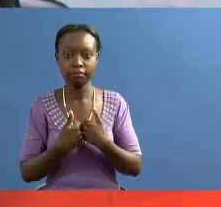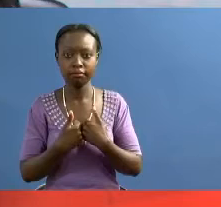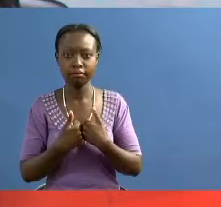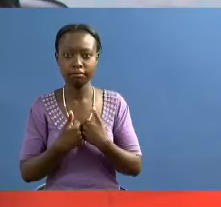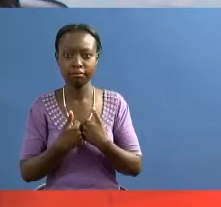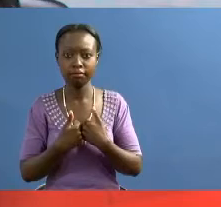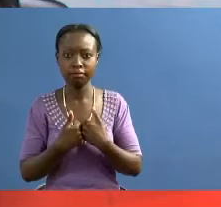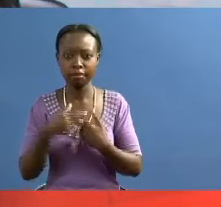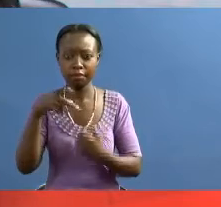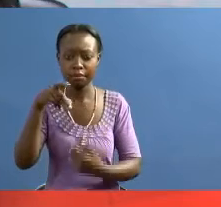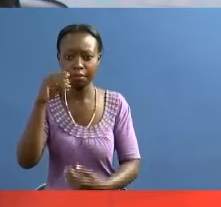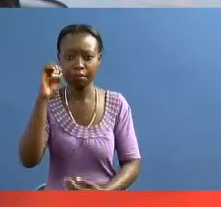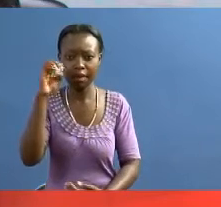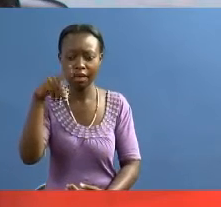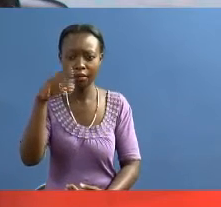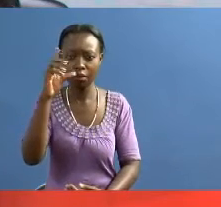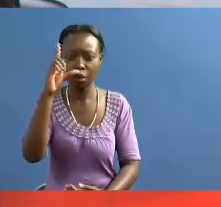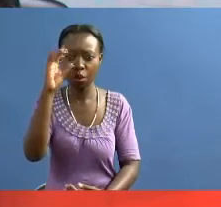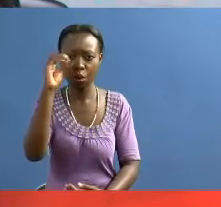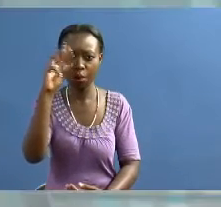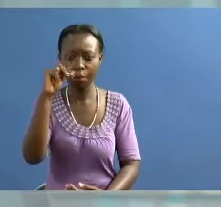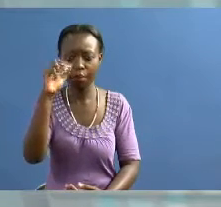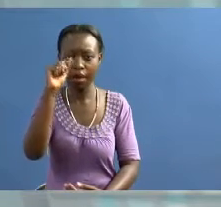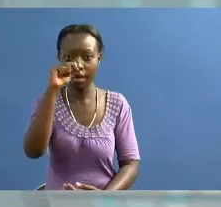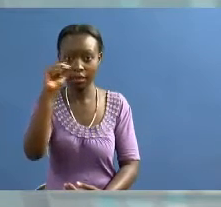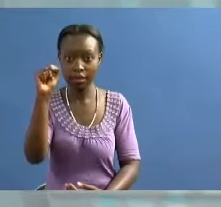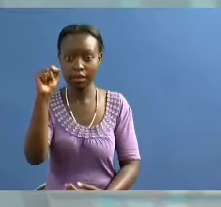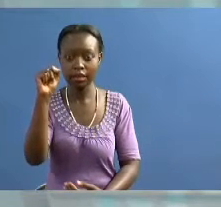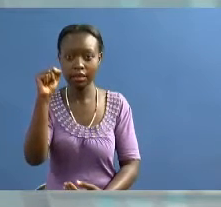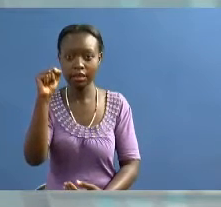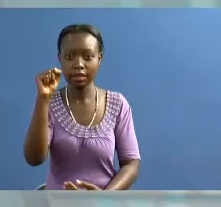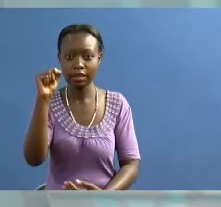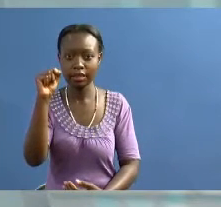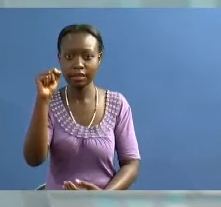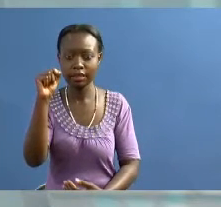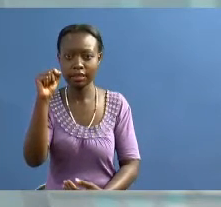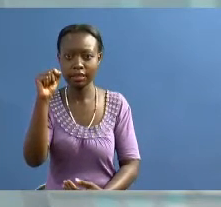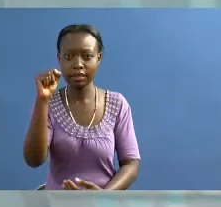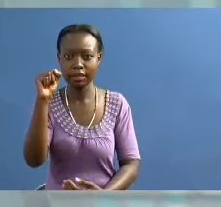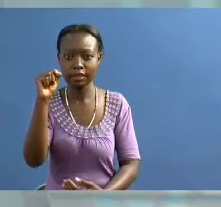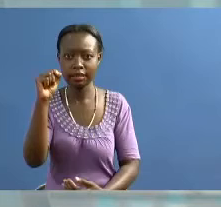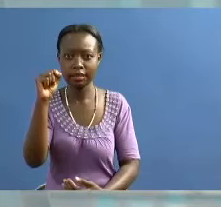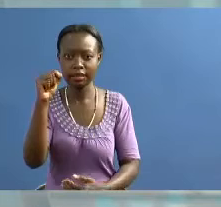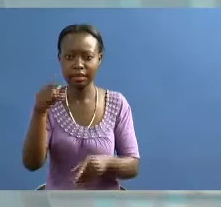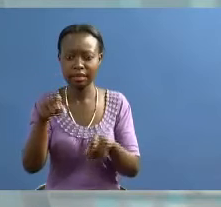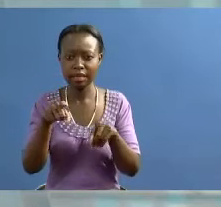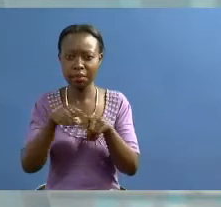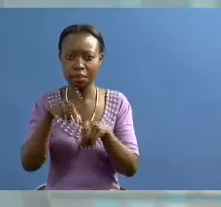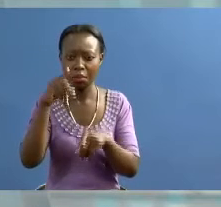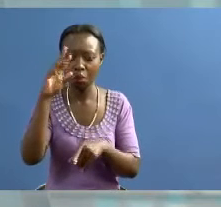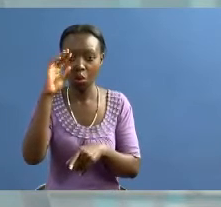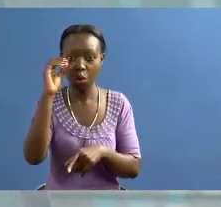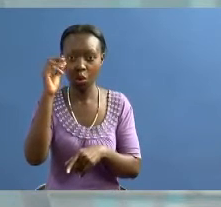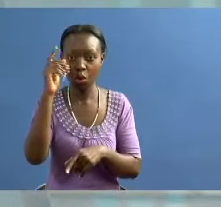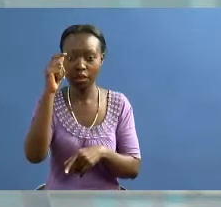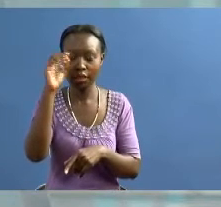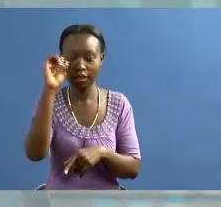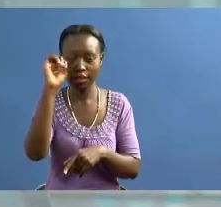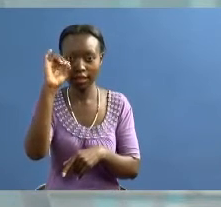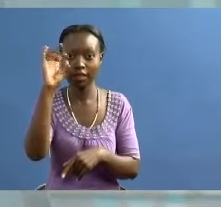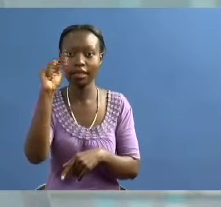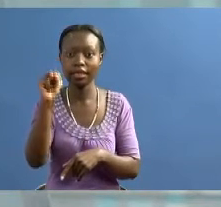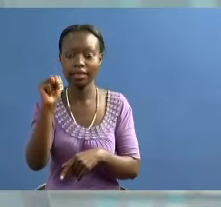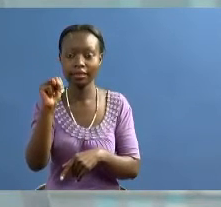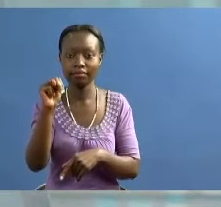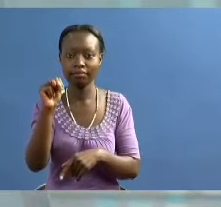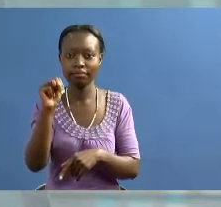call peplomers. Some people call them spikes. They are glycoprotein spikes. And these